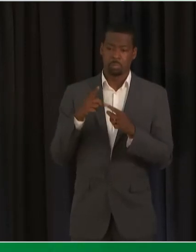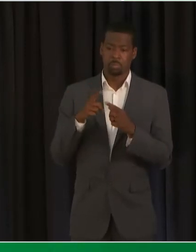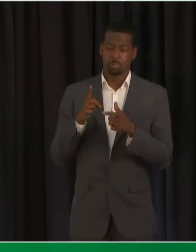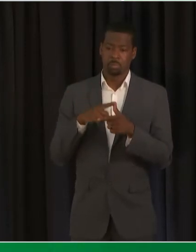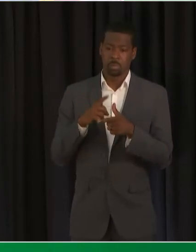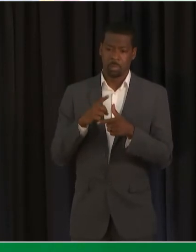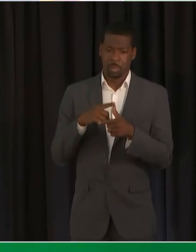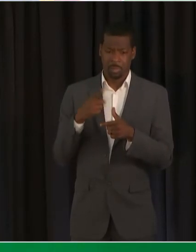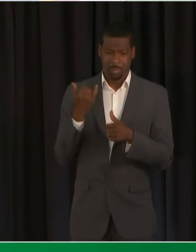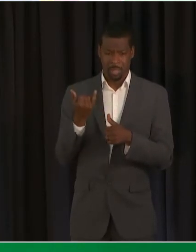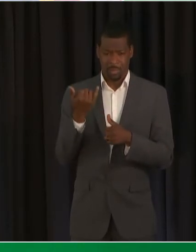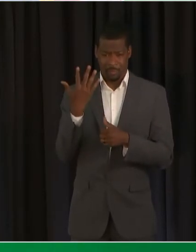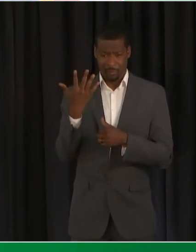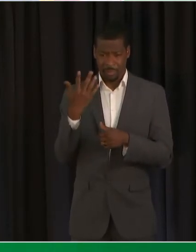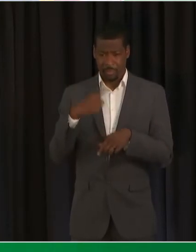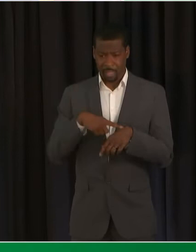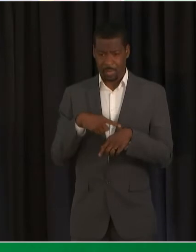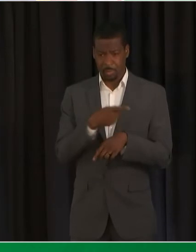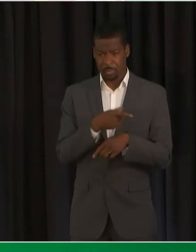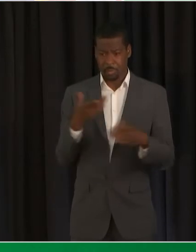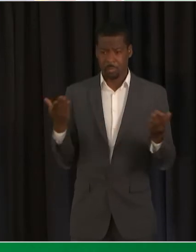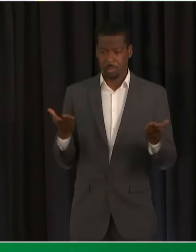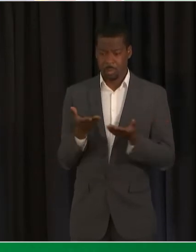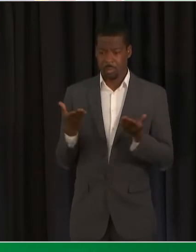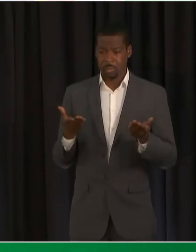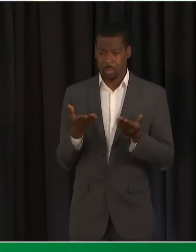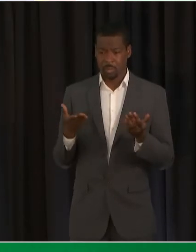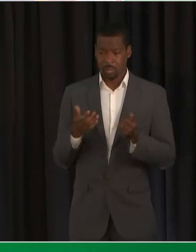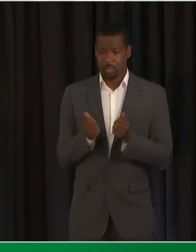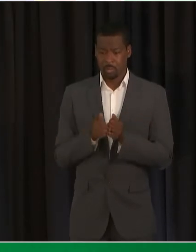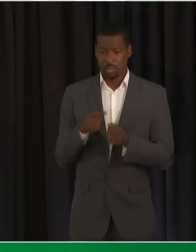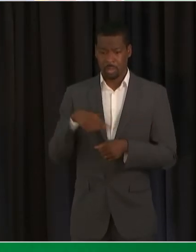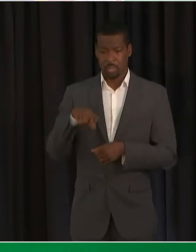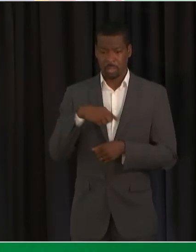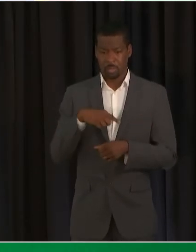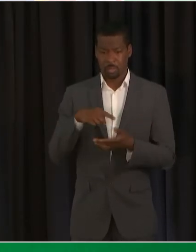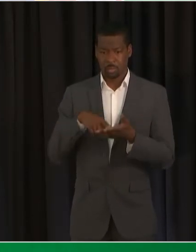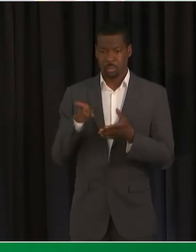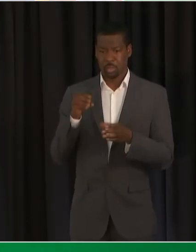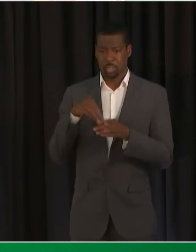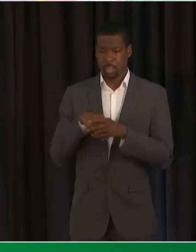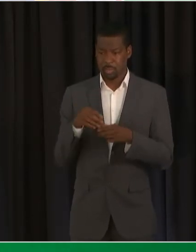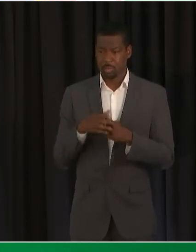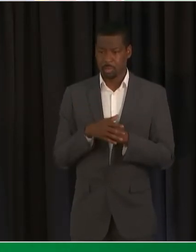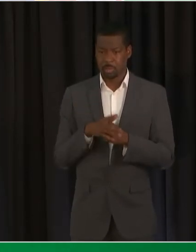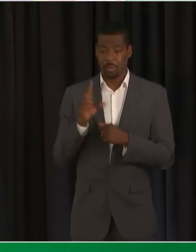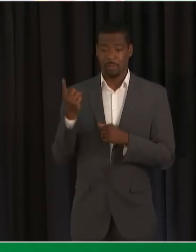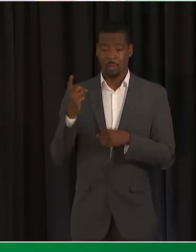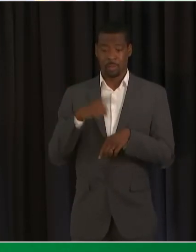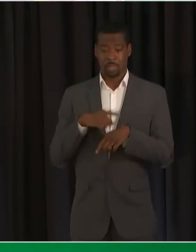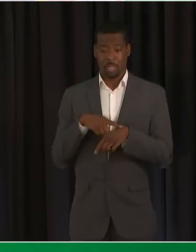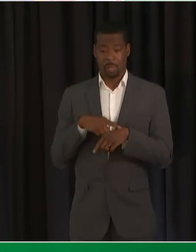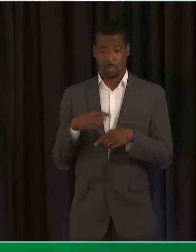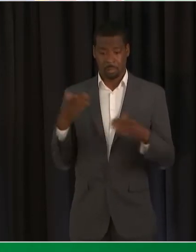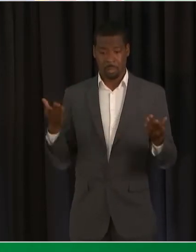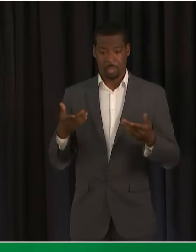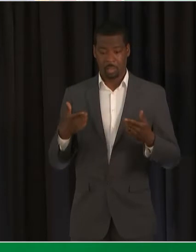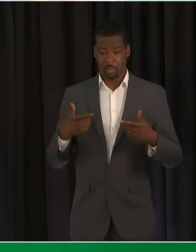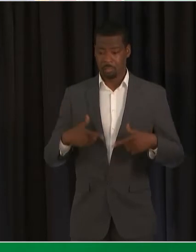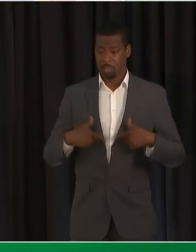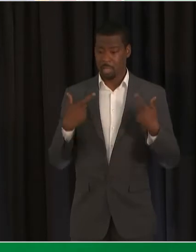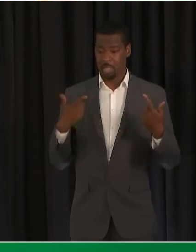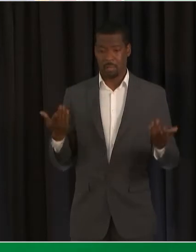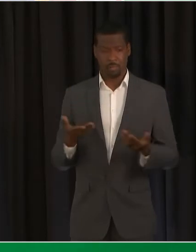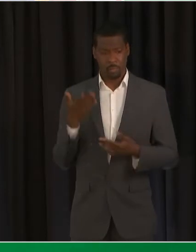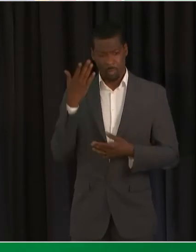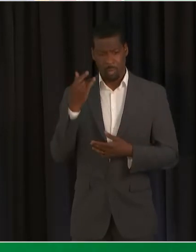now, I think, your 5th appearance on the check-in, but this is the first time you're here in person. Yes.